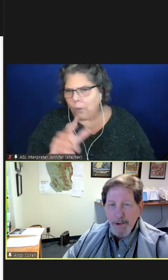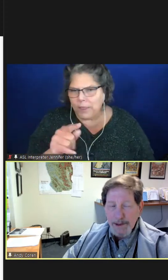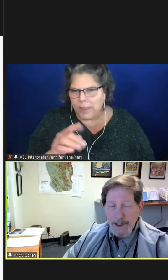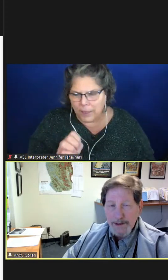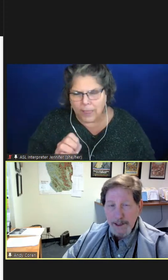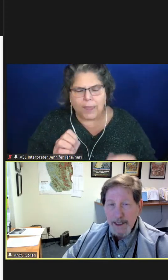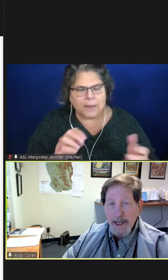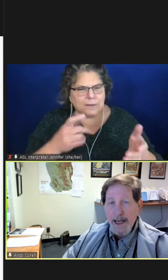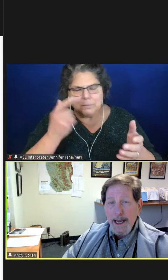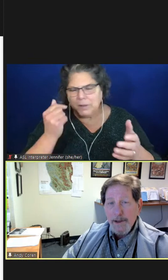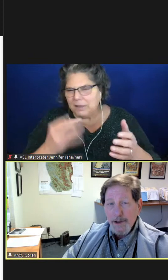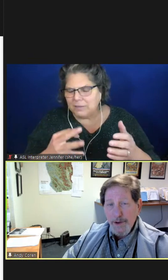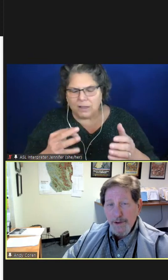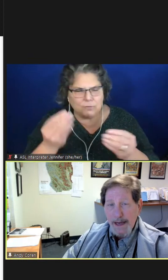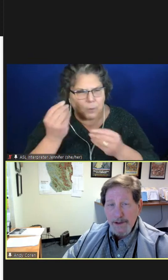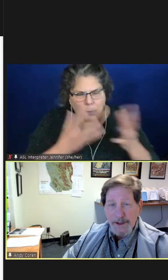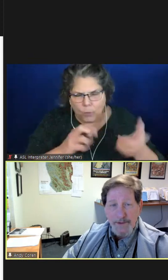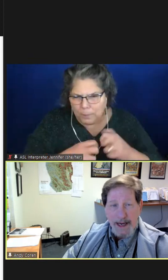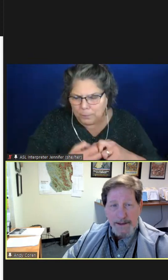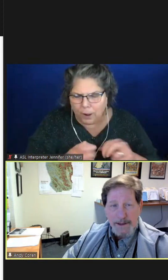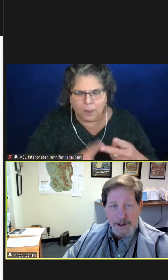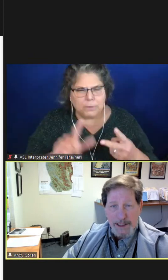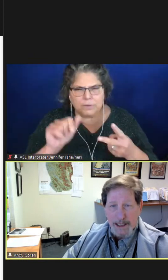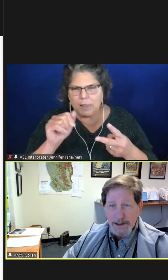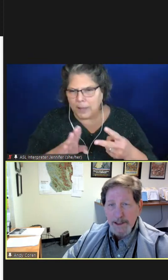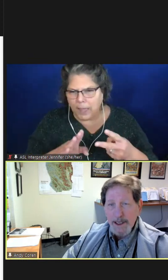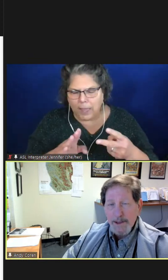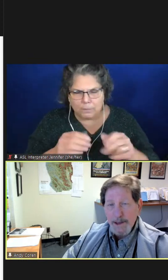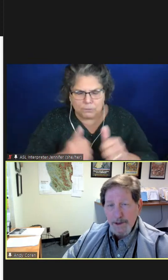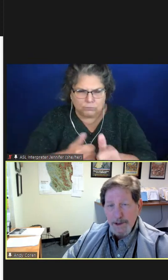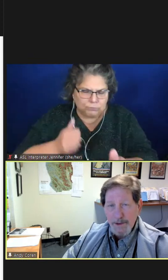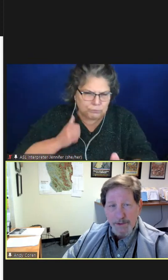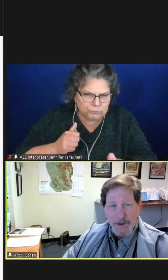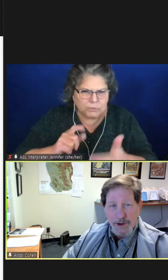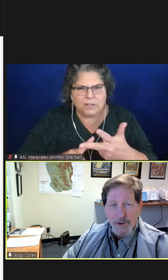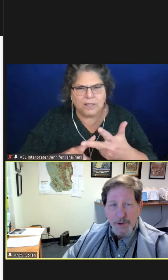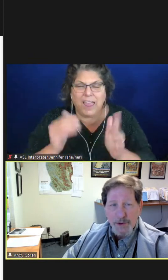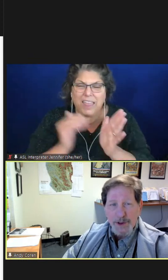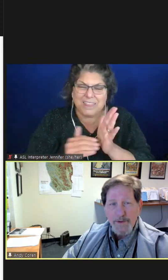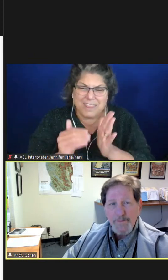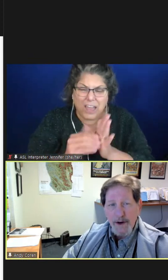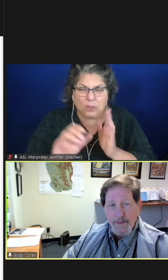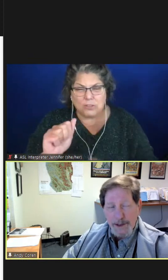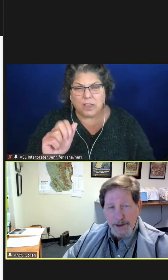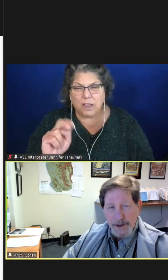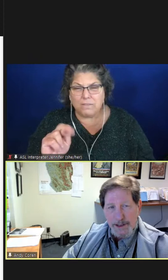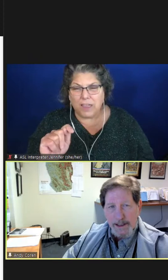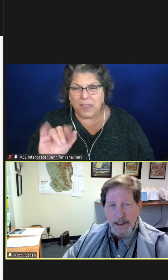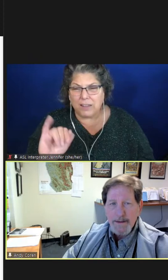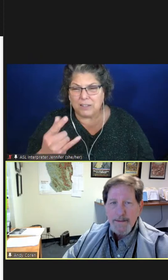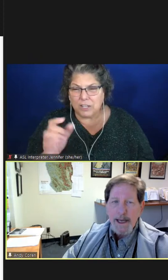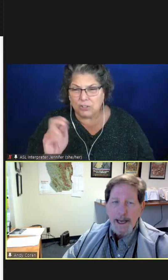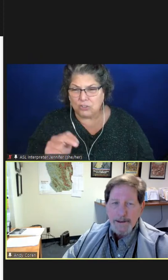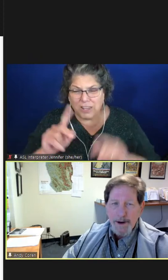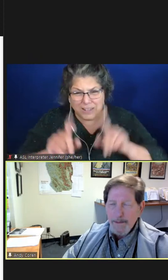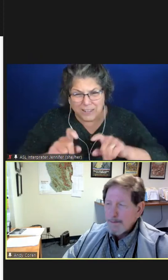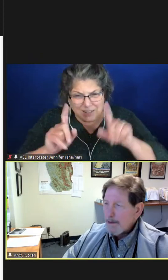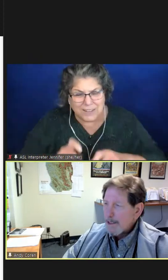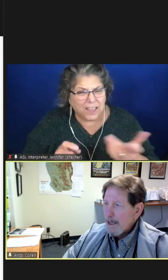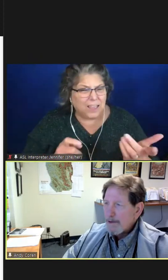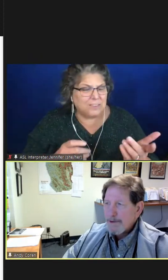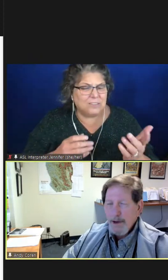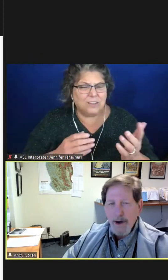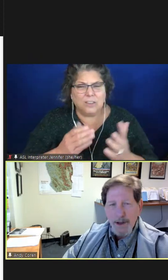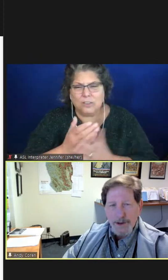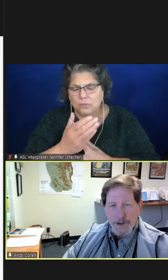lab processing, and also thousands of antigen tests that were done through the schools. Pharmacies are selling them, and Department of